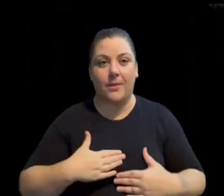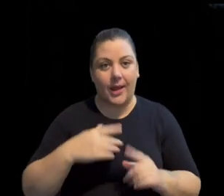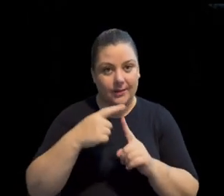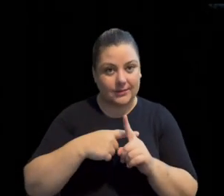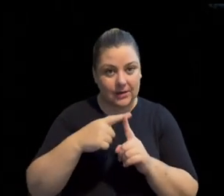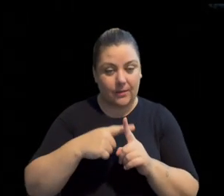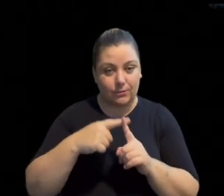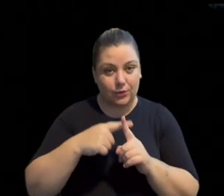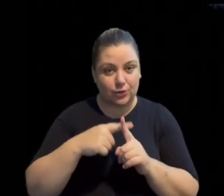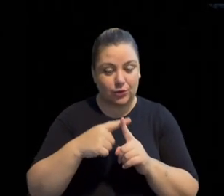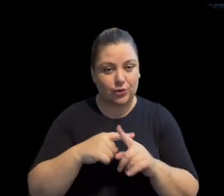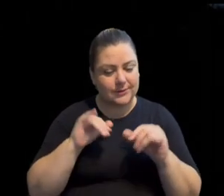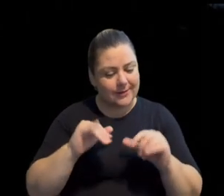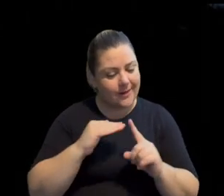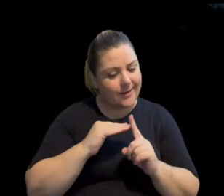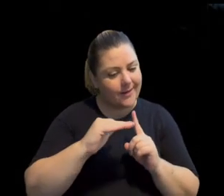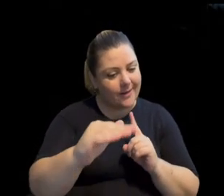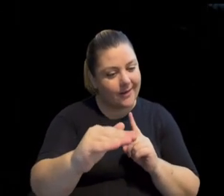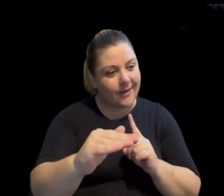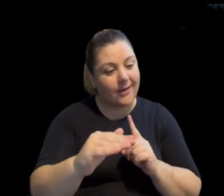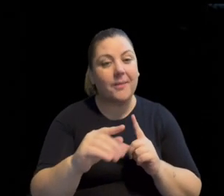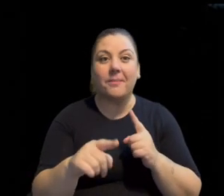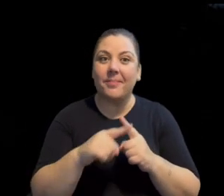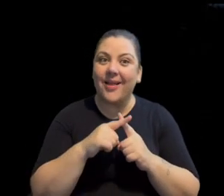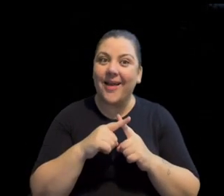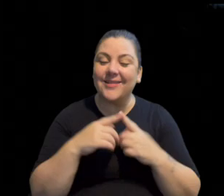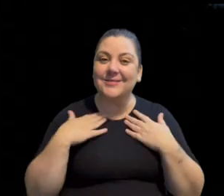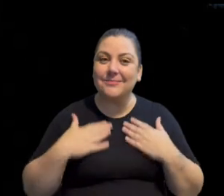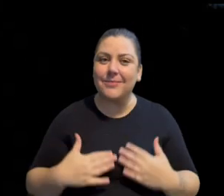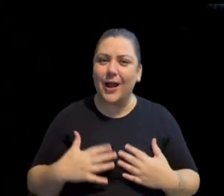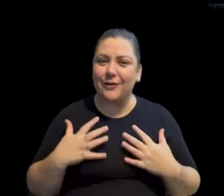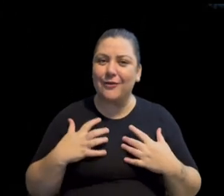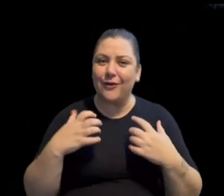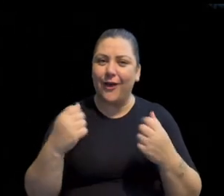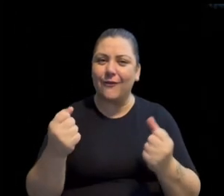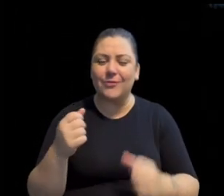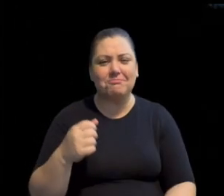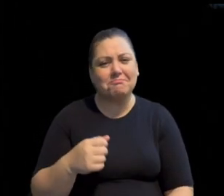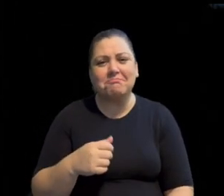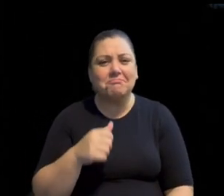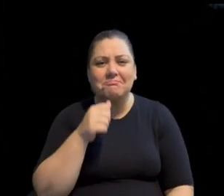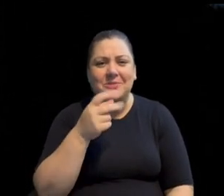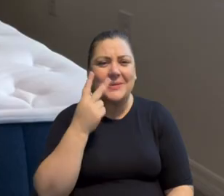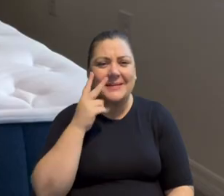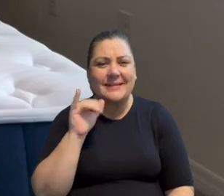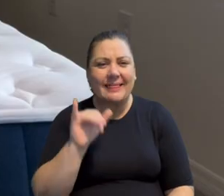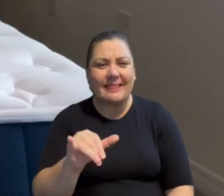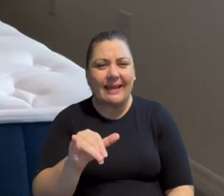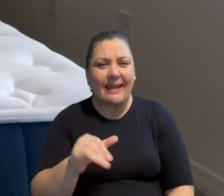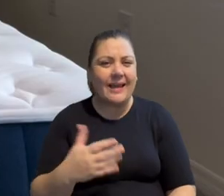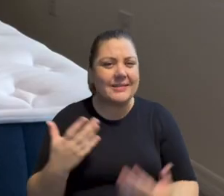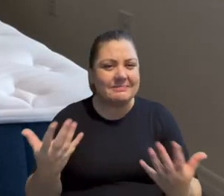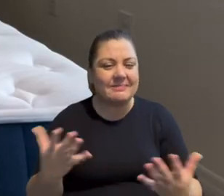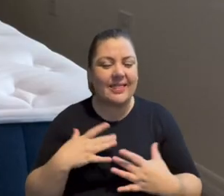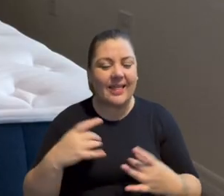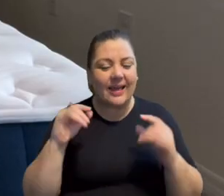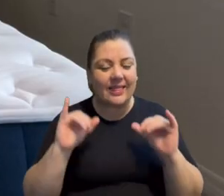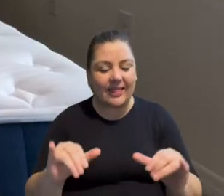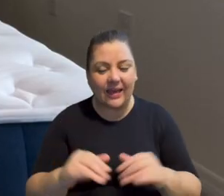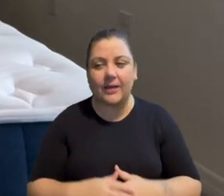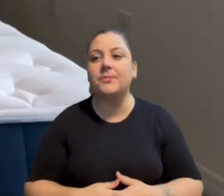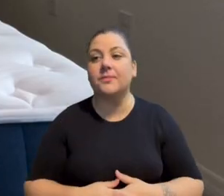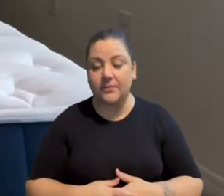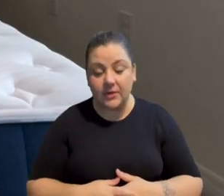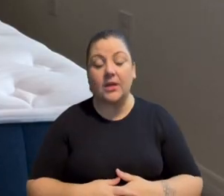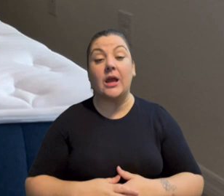yet it gives you that sleep recovery, which is a little bit more unique. You don't see that in many mattresses. We also really enjoyed the